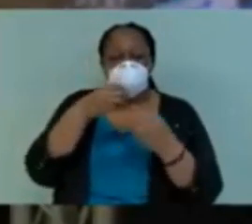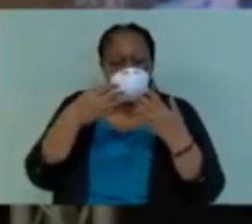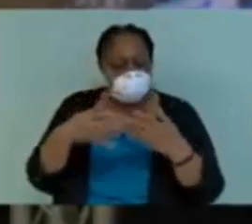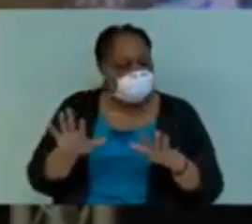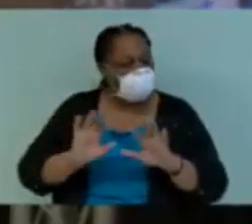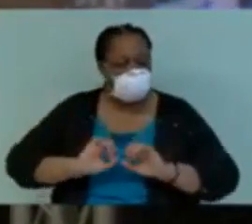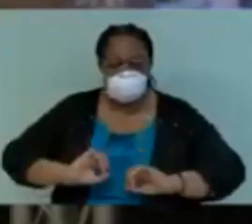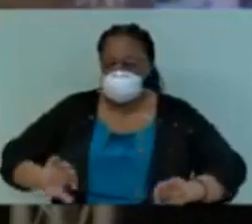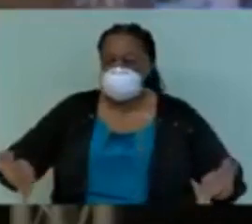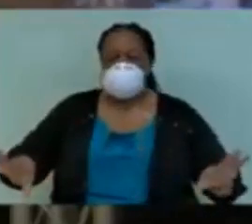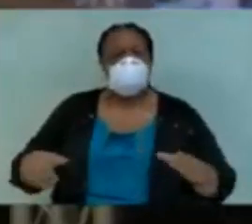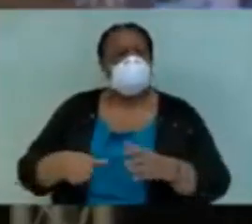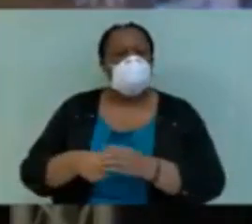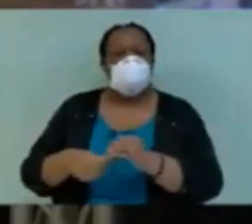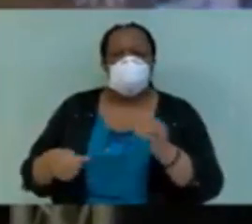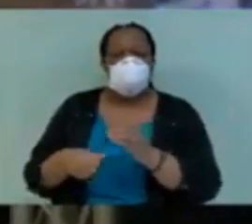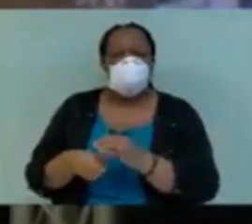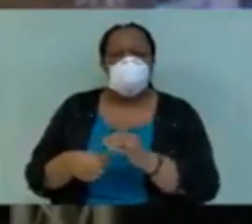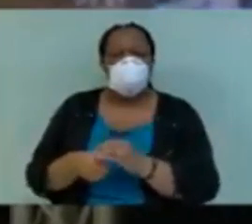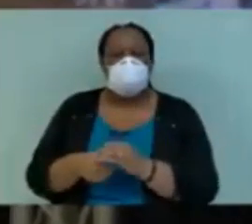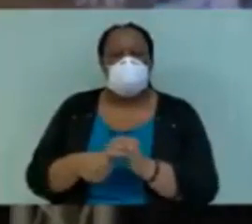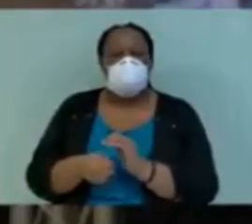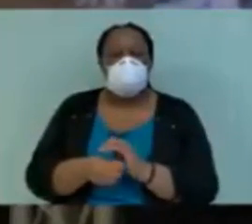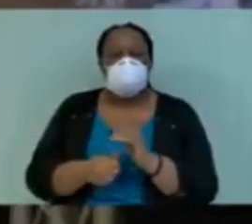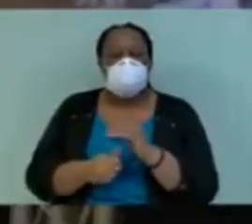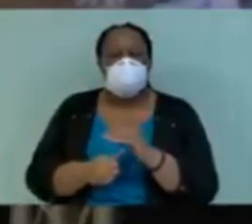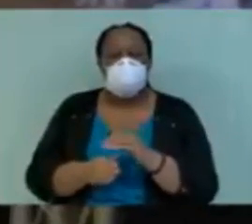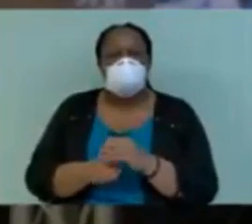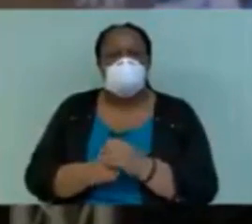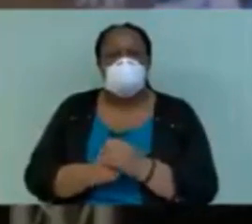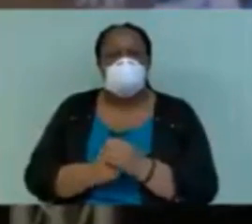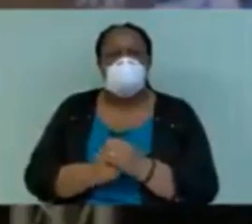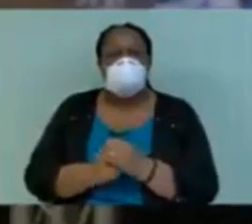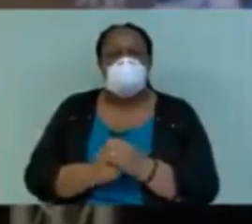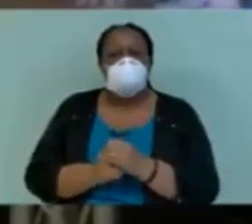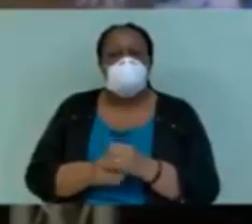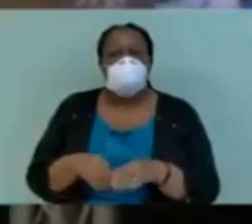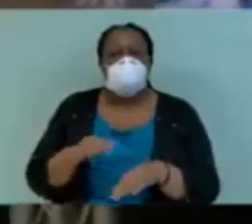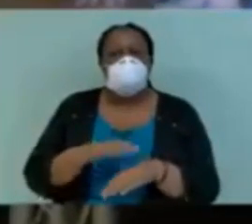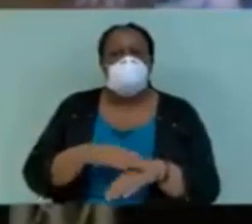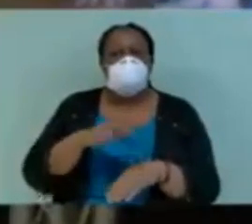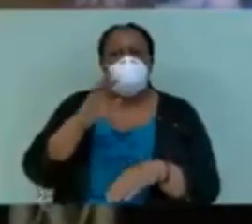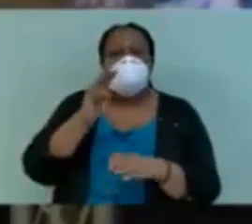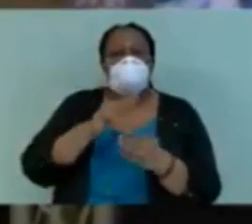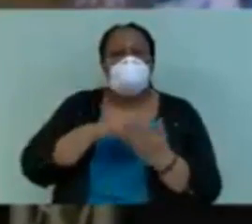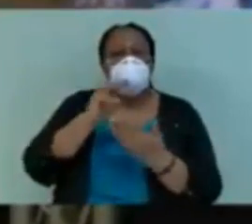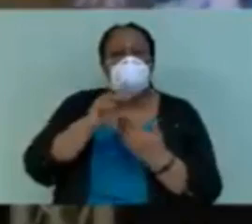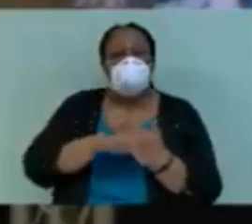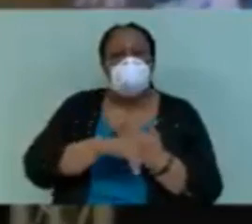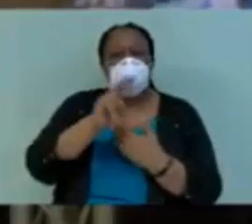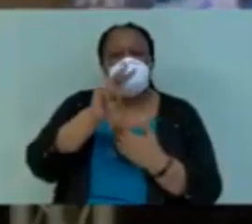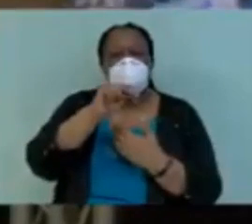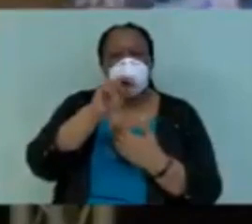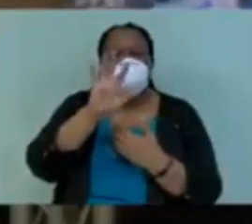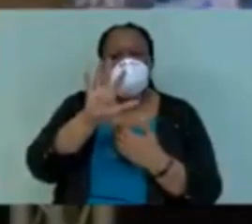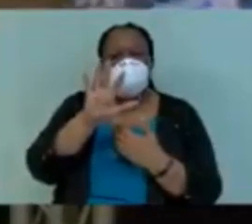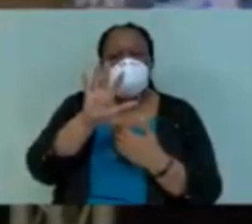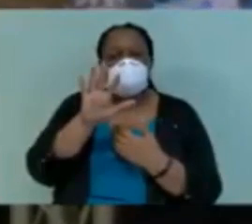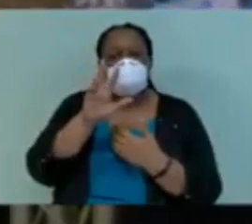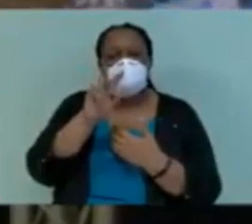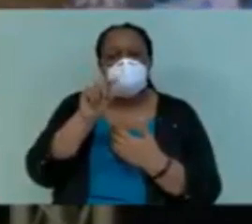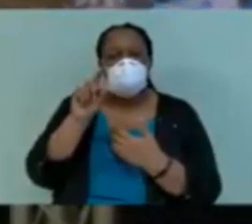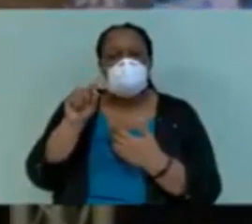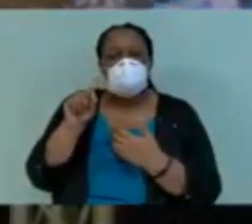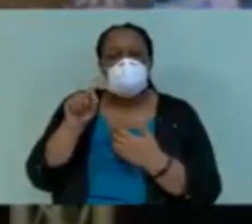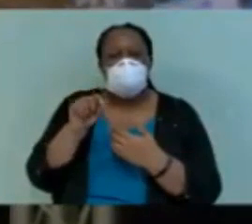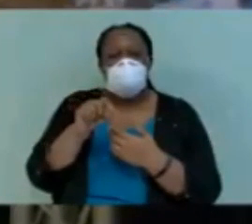in a government facility, while 55 persons are quarantined at home. 9 persons remain